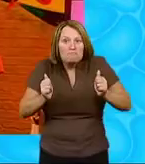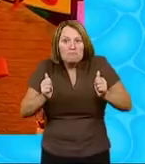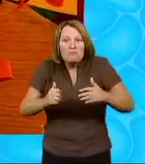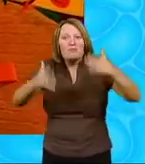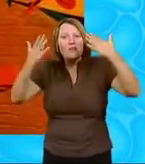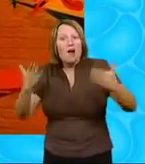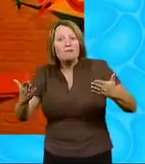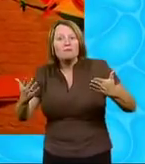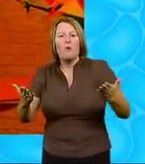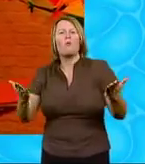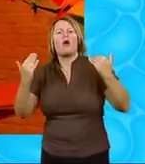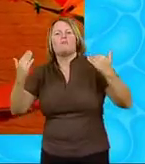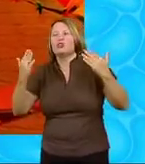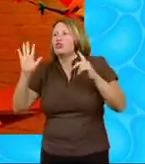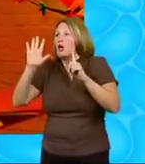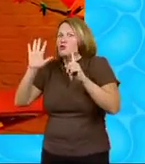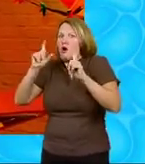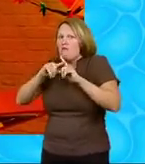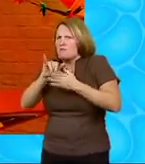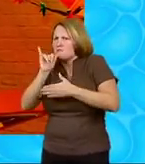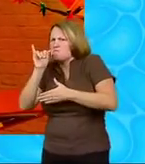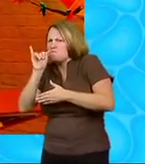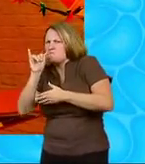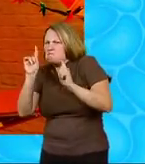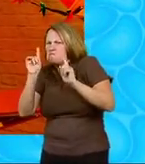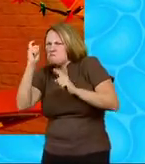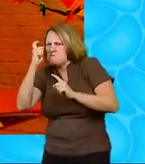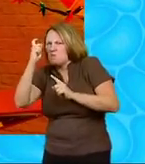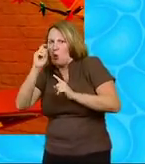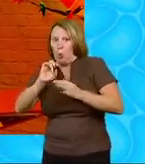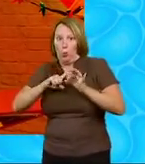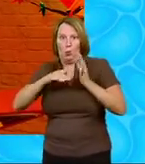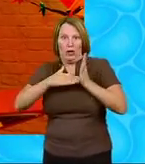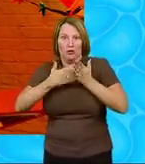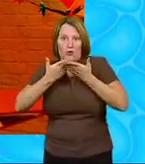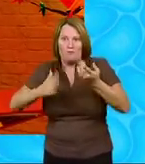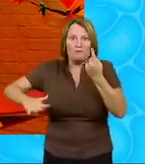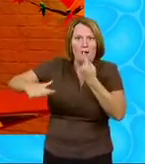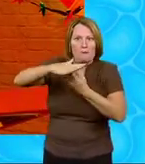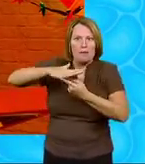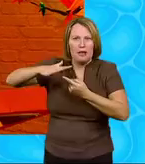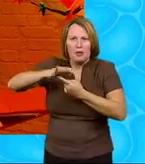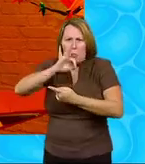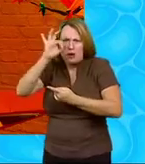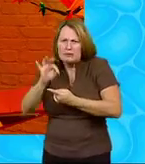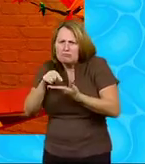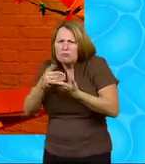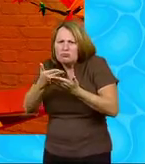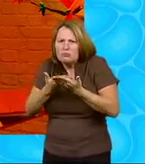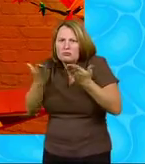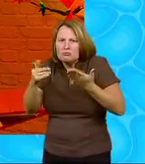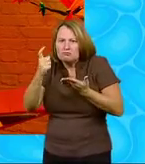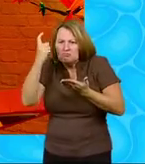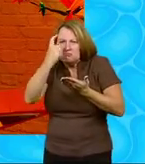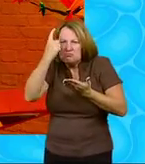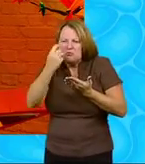How's it going? Welcome to Shadow of Doubt, the quiz show for all the family. The quiz show where you have to guess the everyday